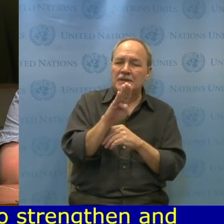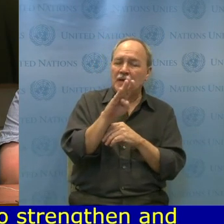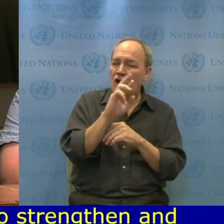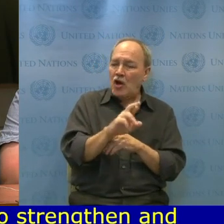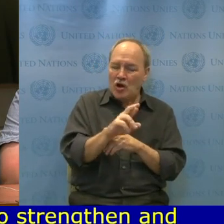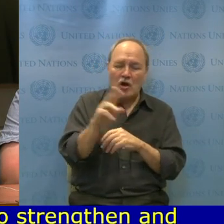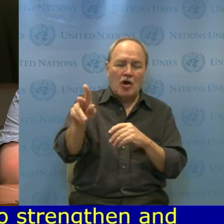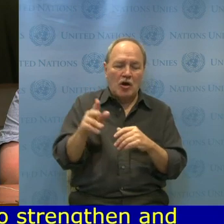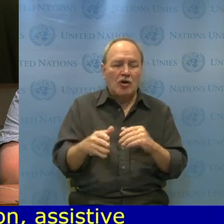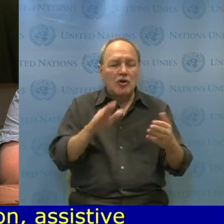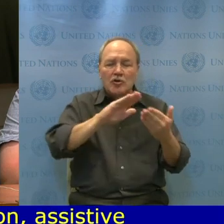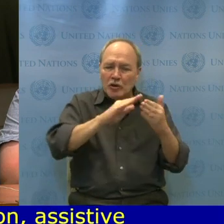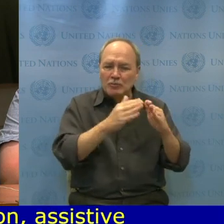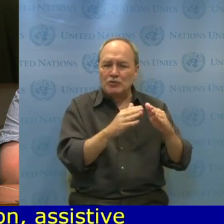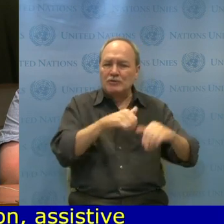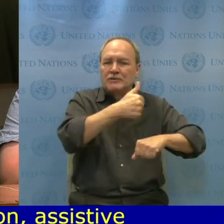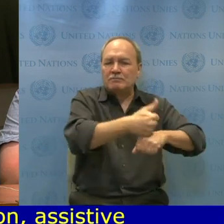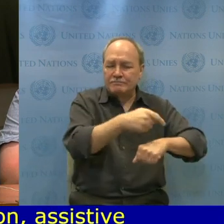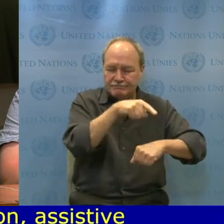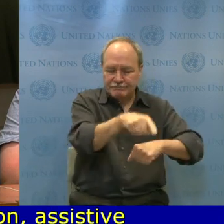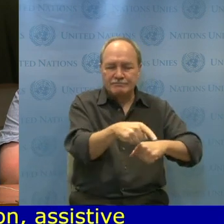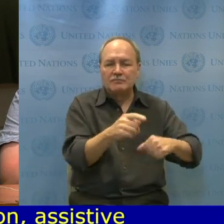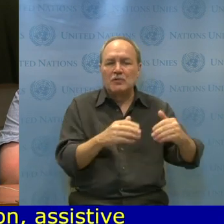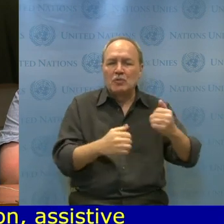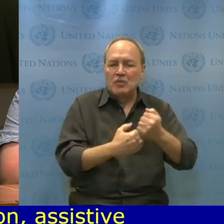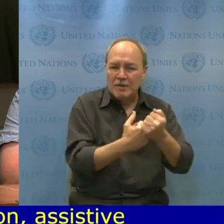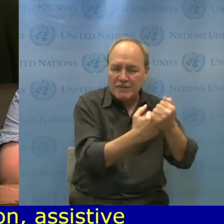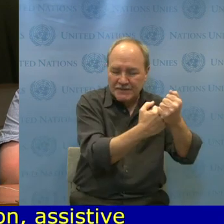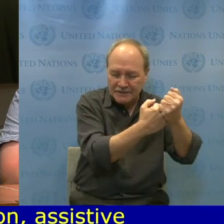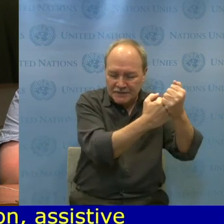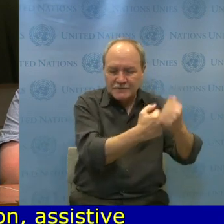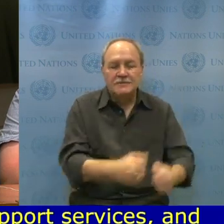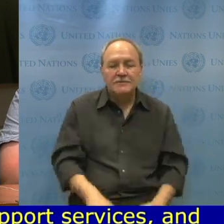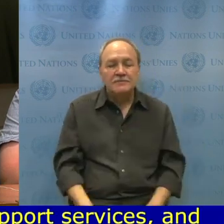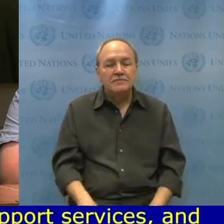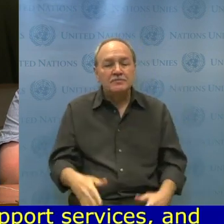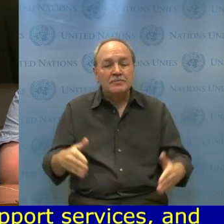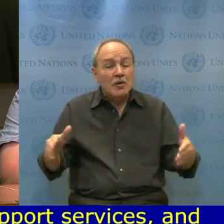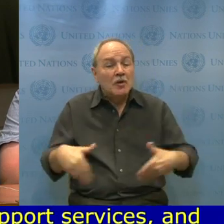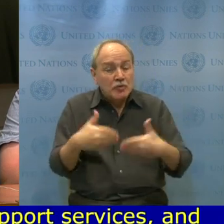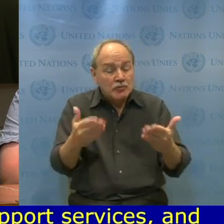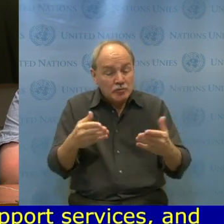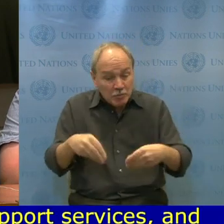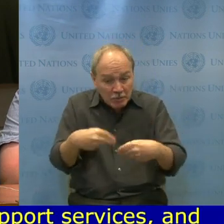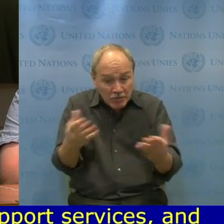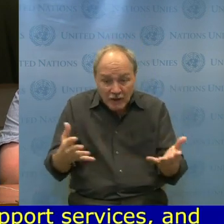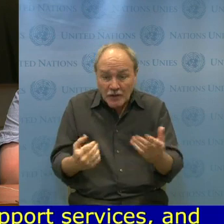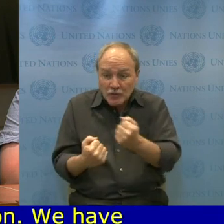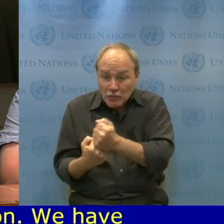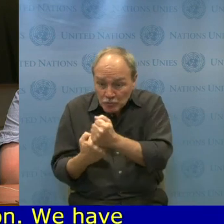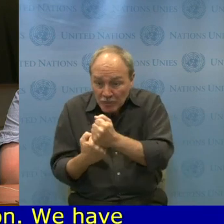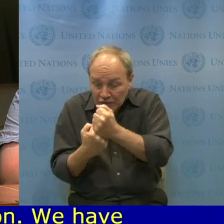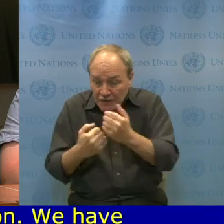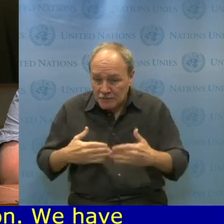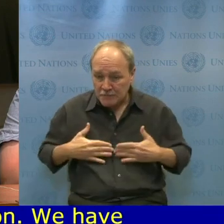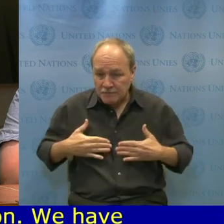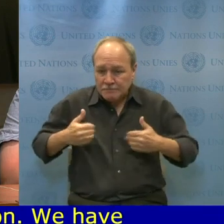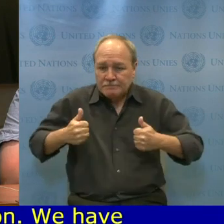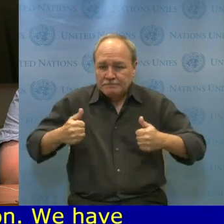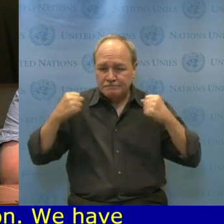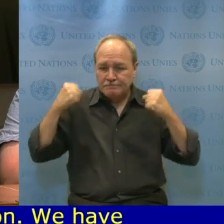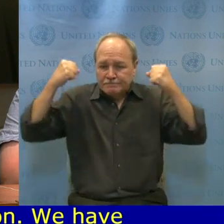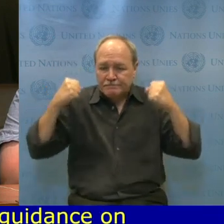We have developed and are rolling out guidance on strengthening the health system to provide rehabilitation services, and work is underway to develop a package